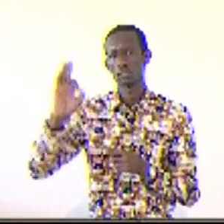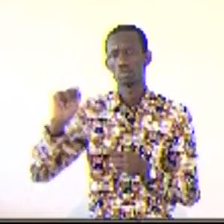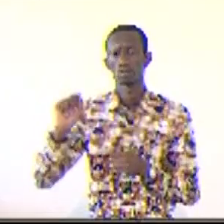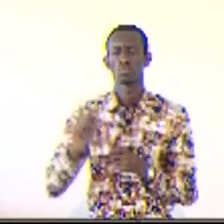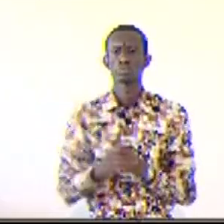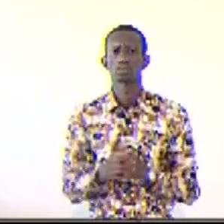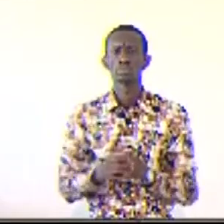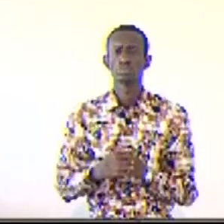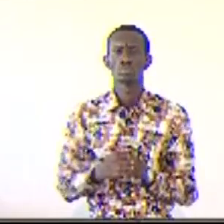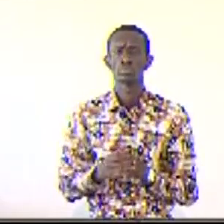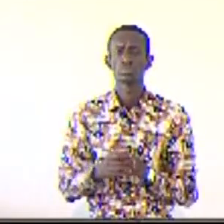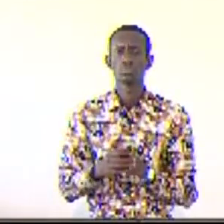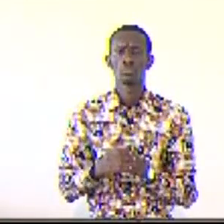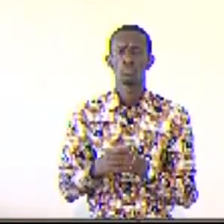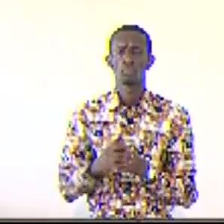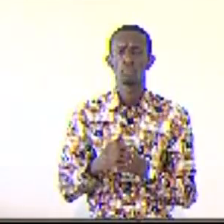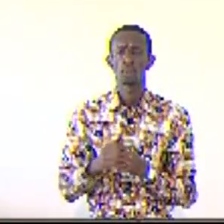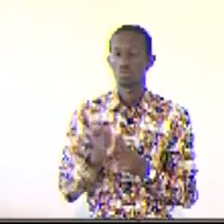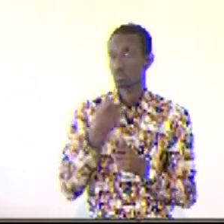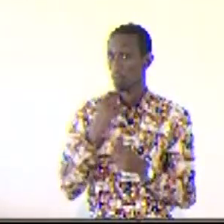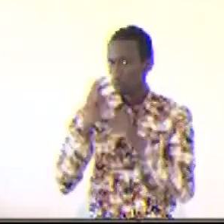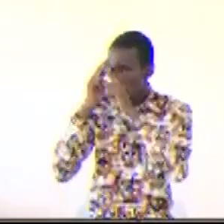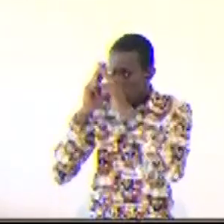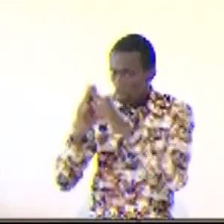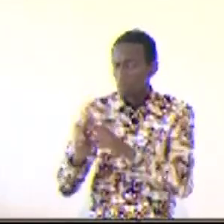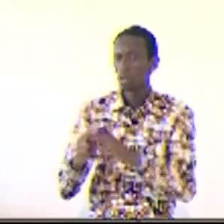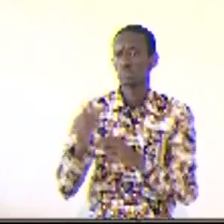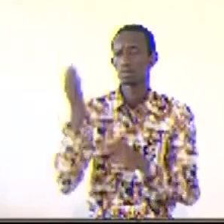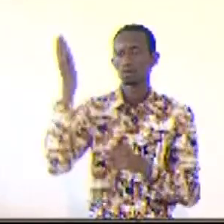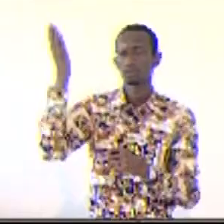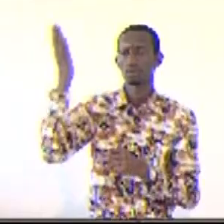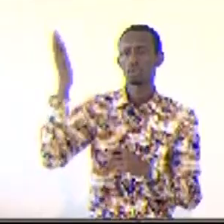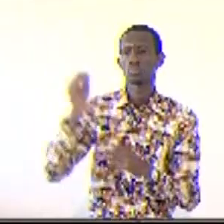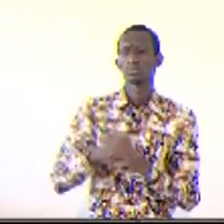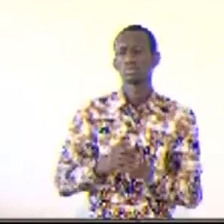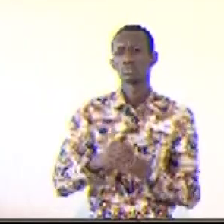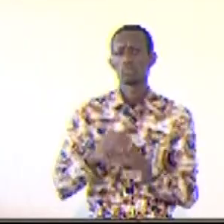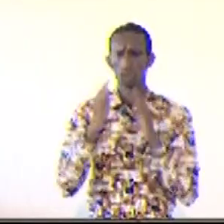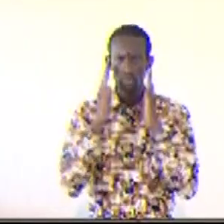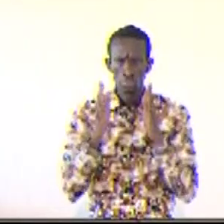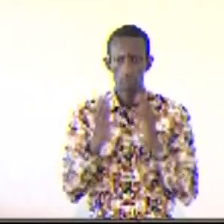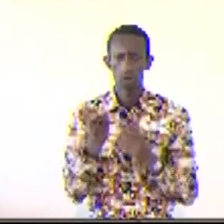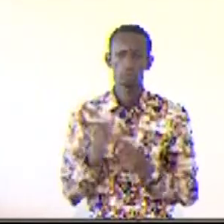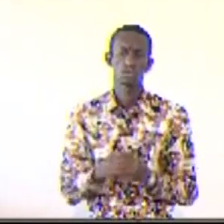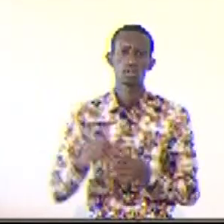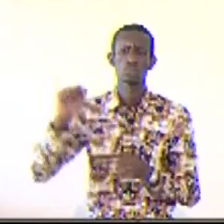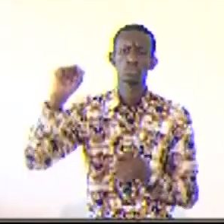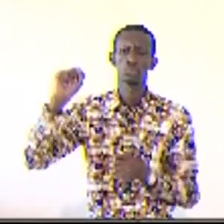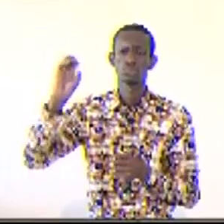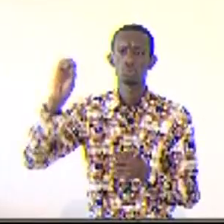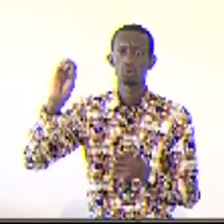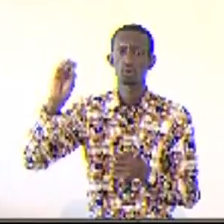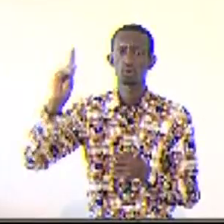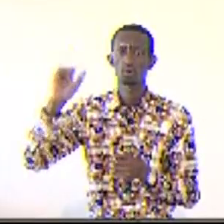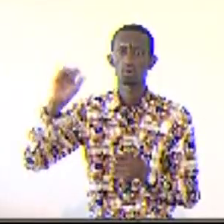goes along with respect to the concentration of sodium thiosulfate. So